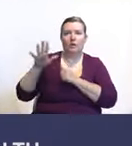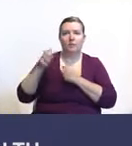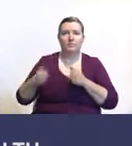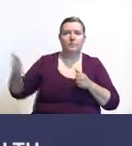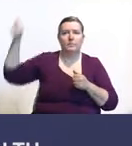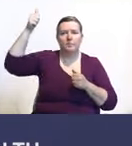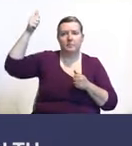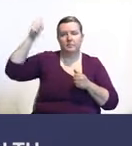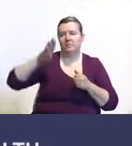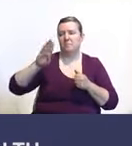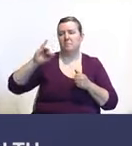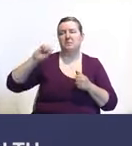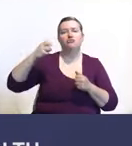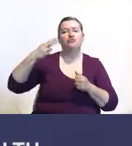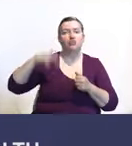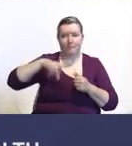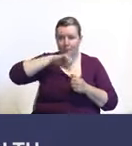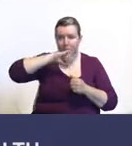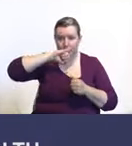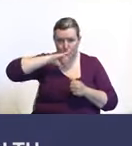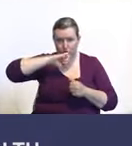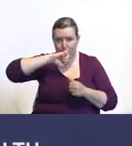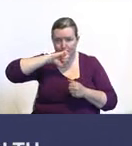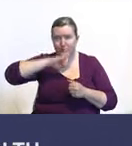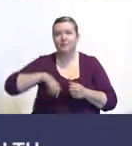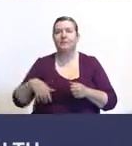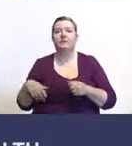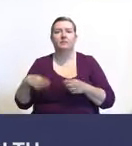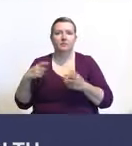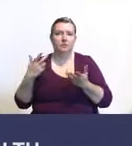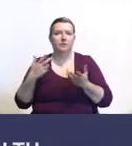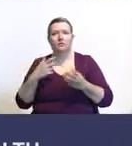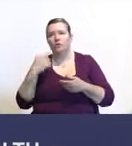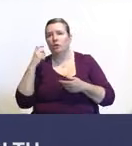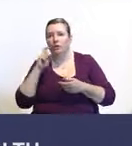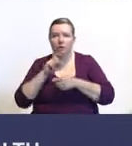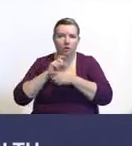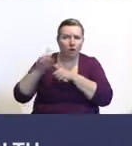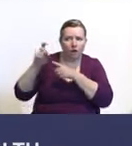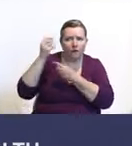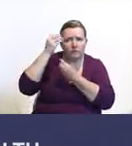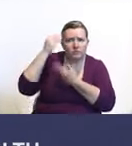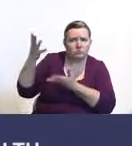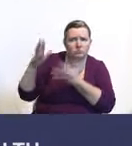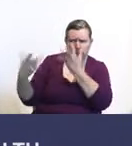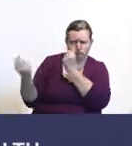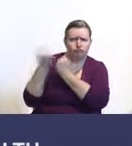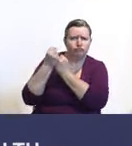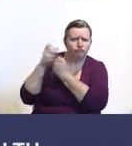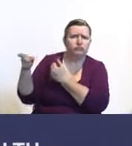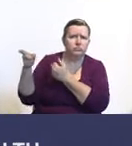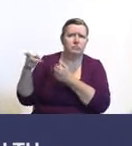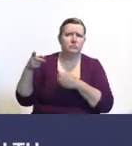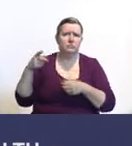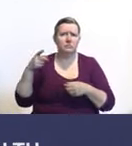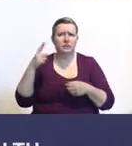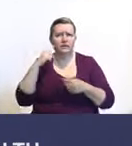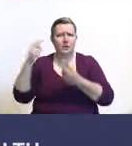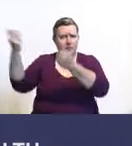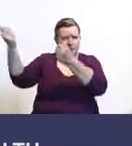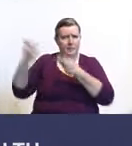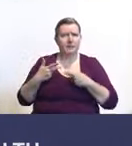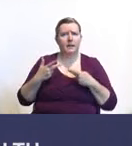Zelensky short time before coming in here, just to make sure he knew we were there for him. He had just come back